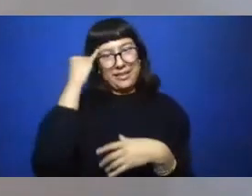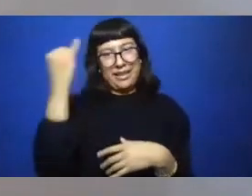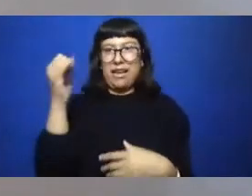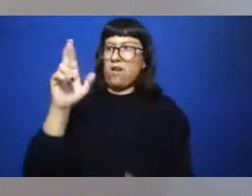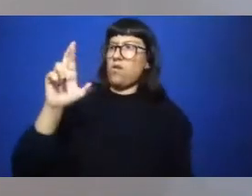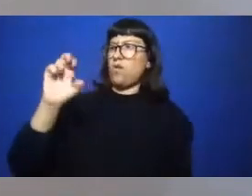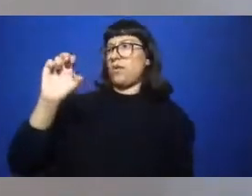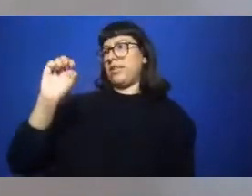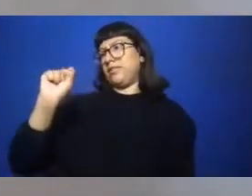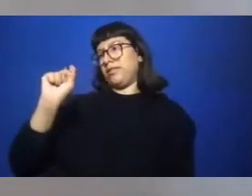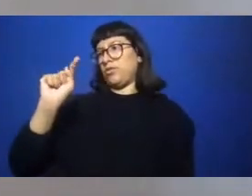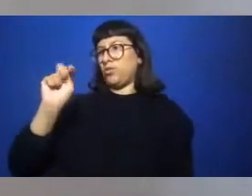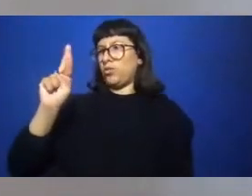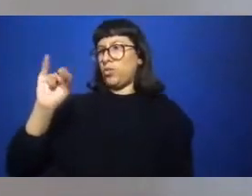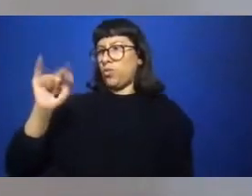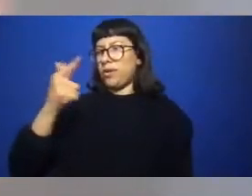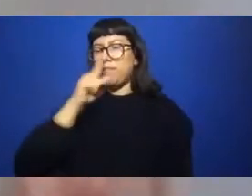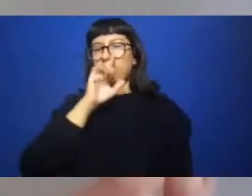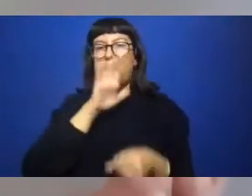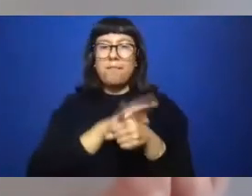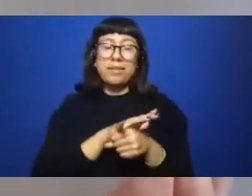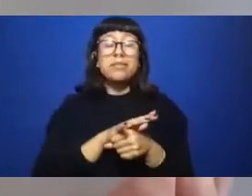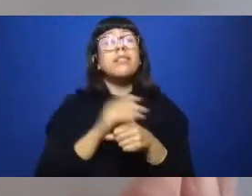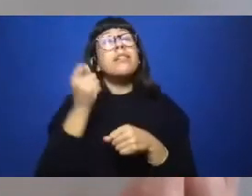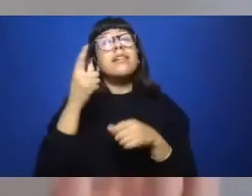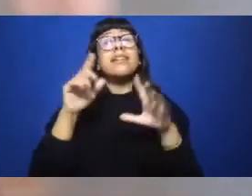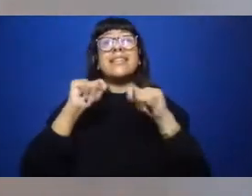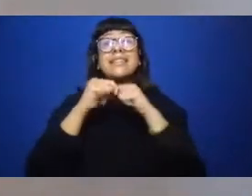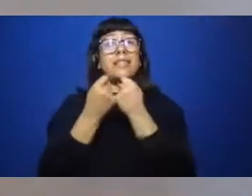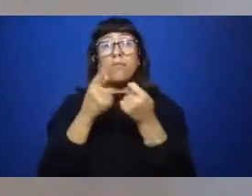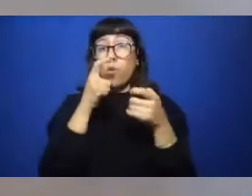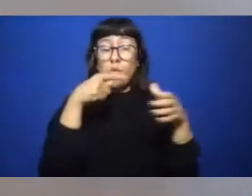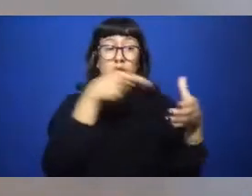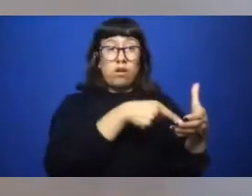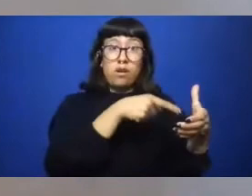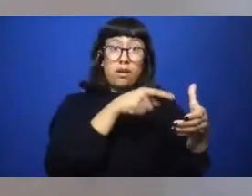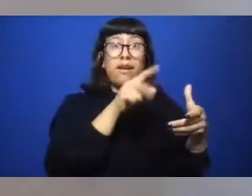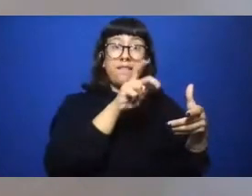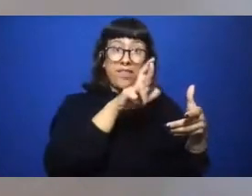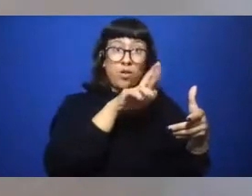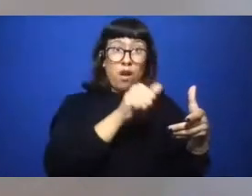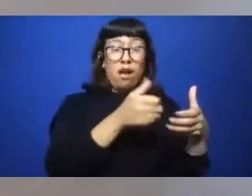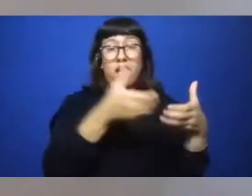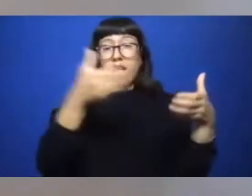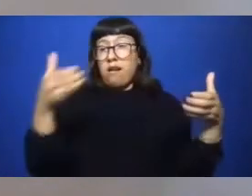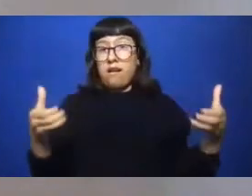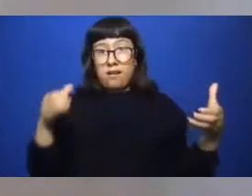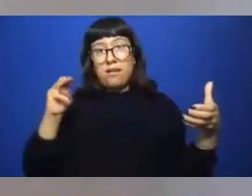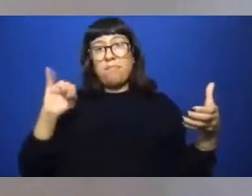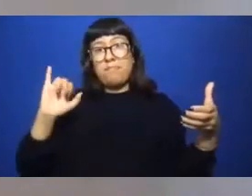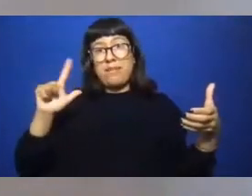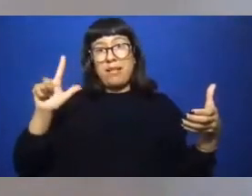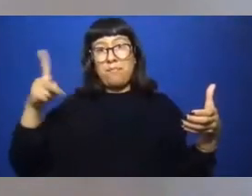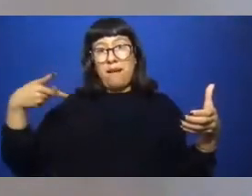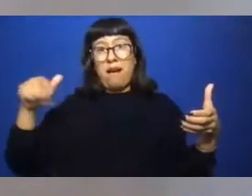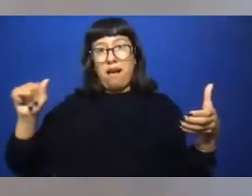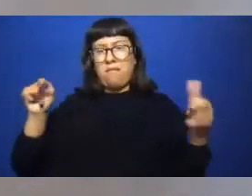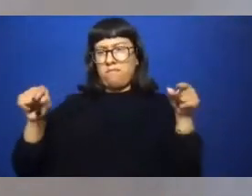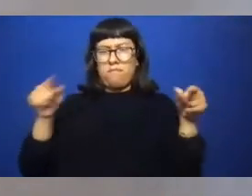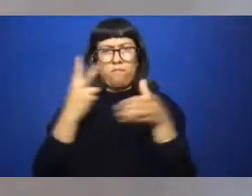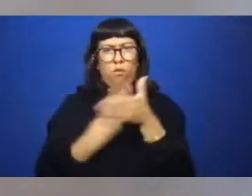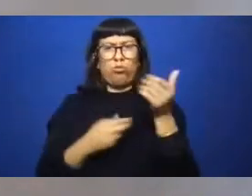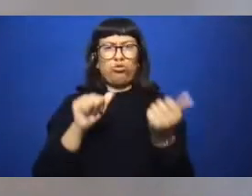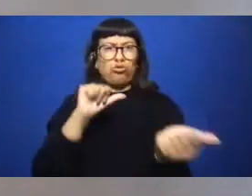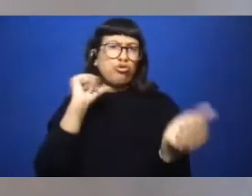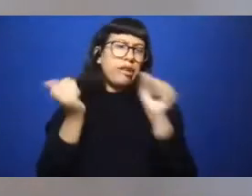of people. Some of them work at Vera, some of them work at MILPA, and they're trying to change prison conditions. And what does that look like?